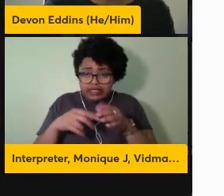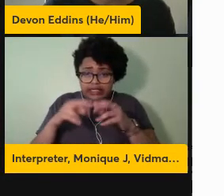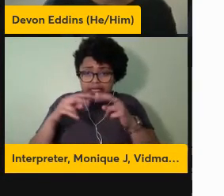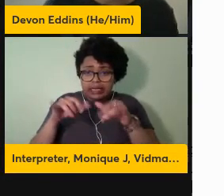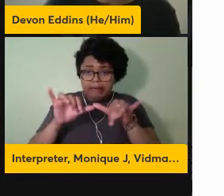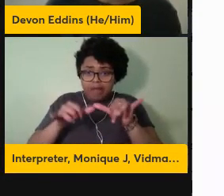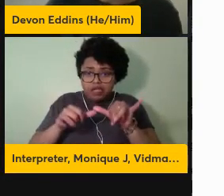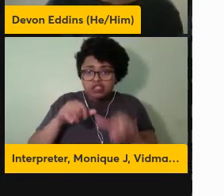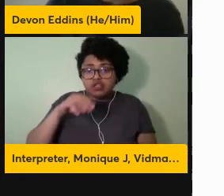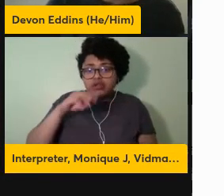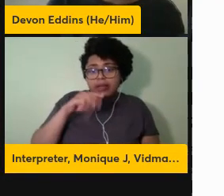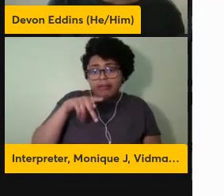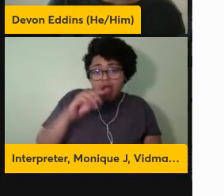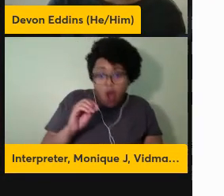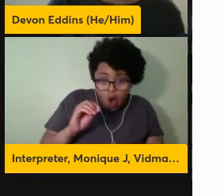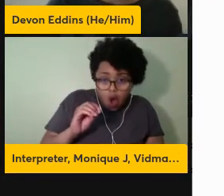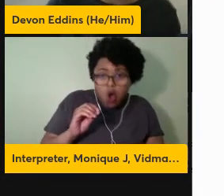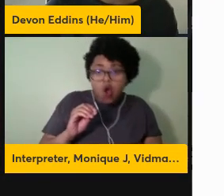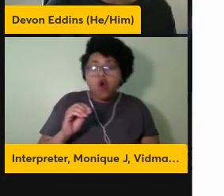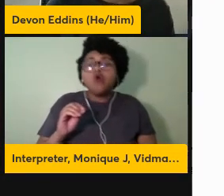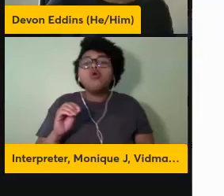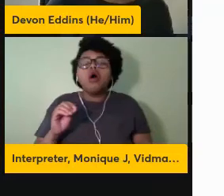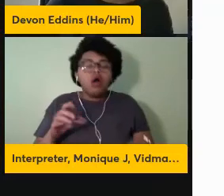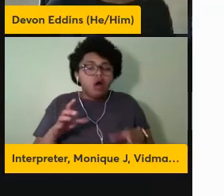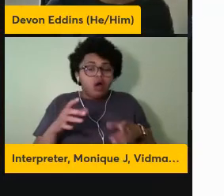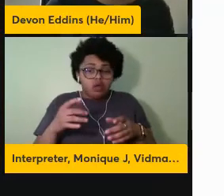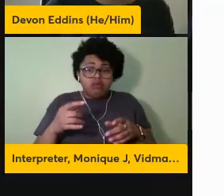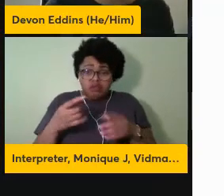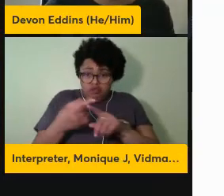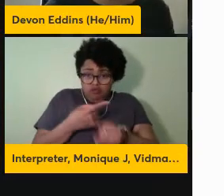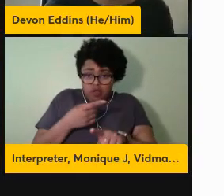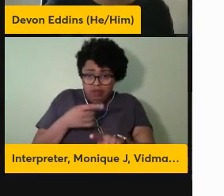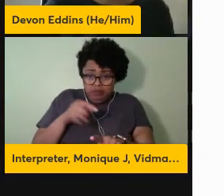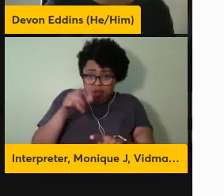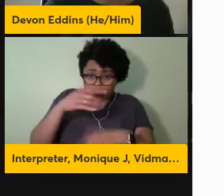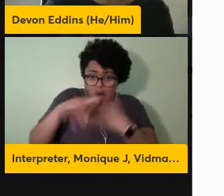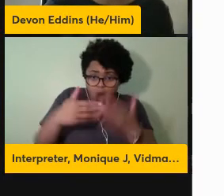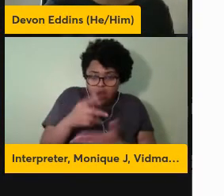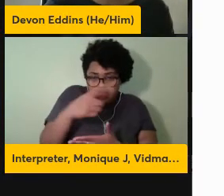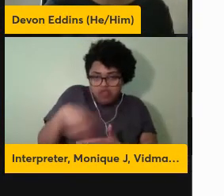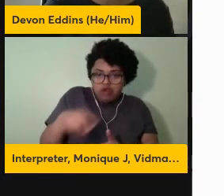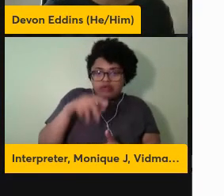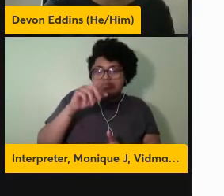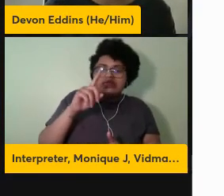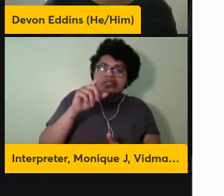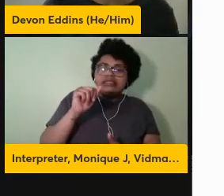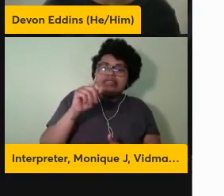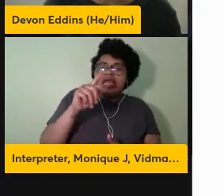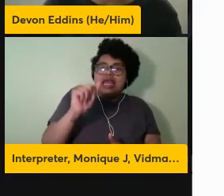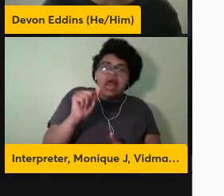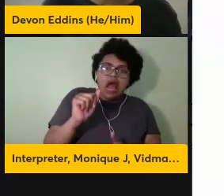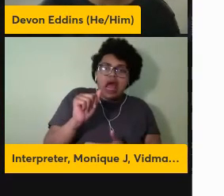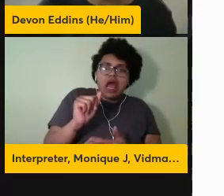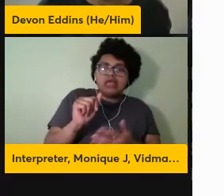integrative analyses from all of these data sets to understand better the features of immunity